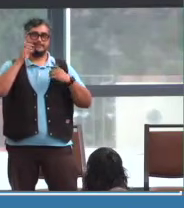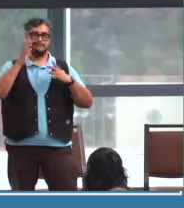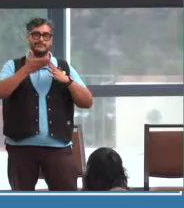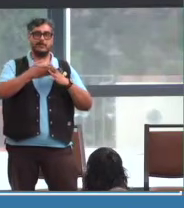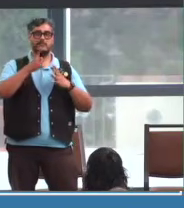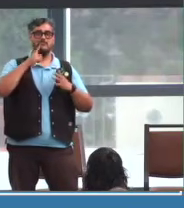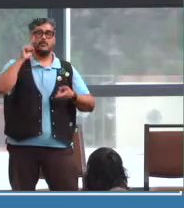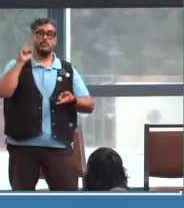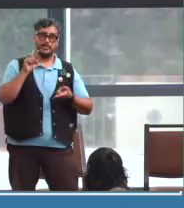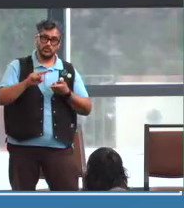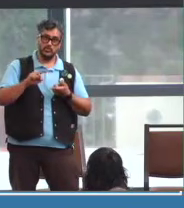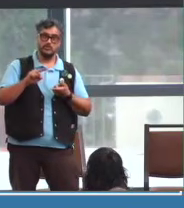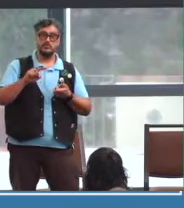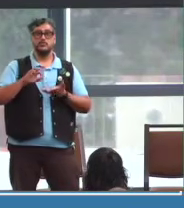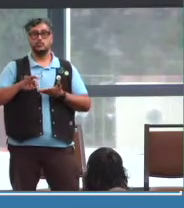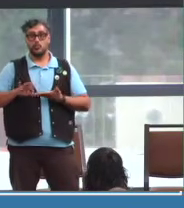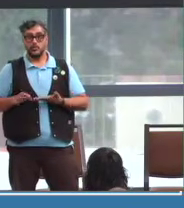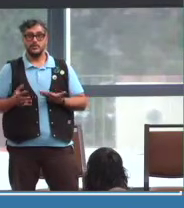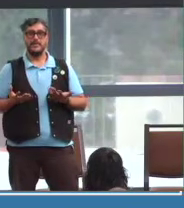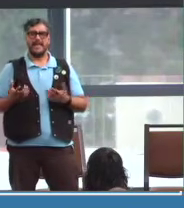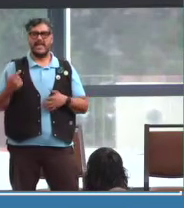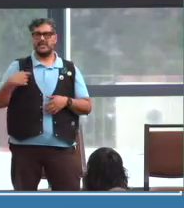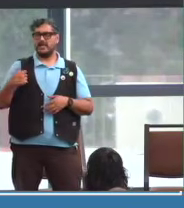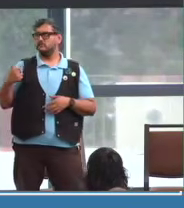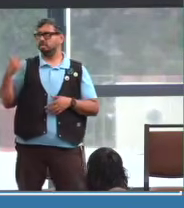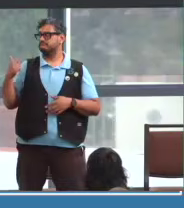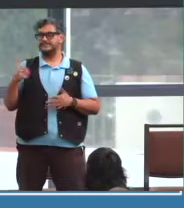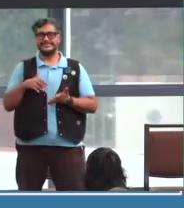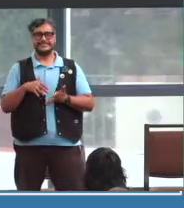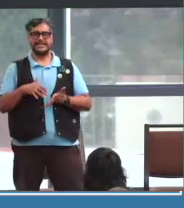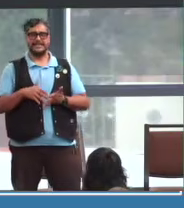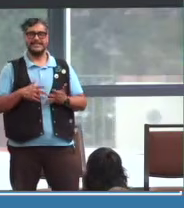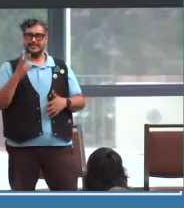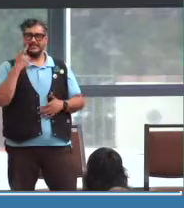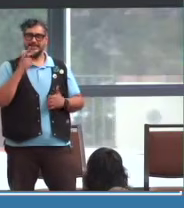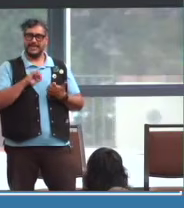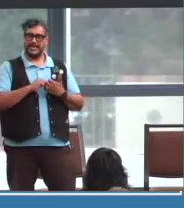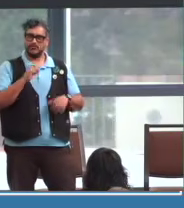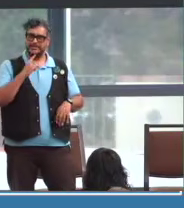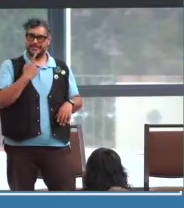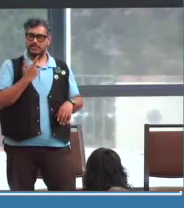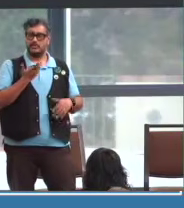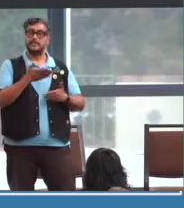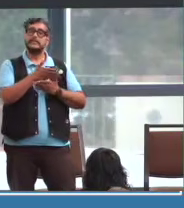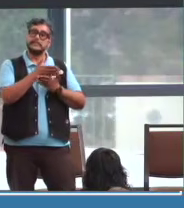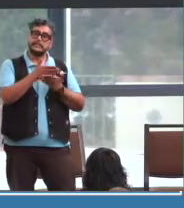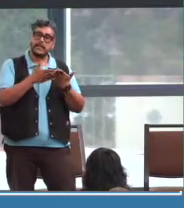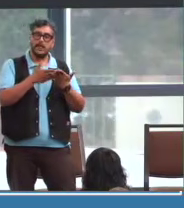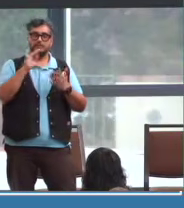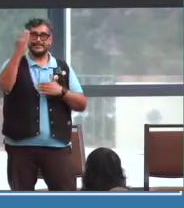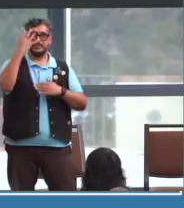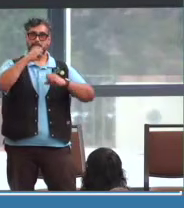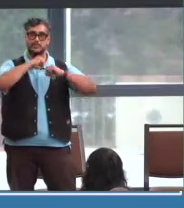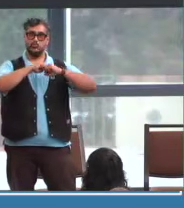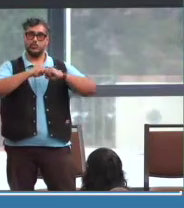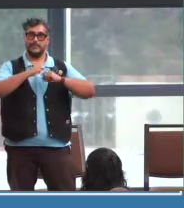reduce your disease activity scores. And I put a study here that looked at how significant certain sunscreens work.